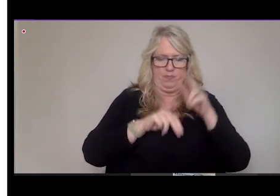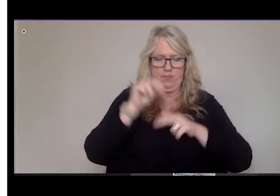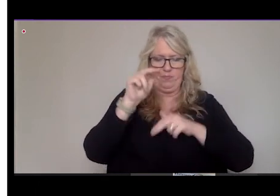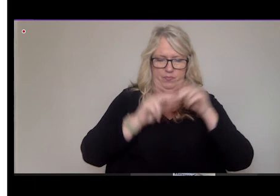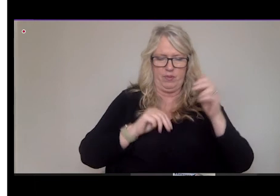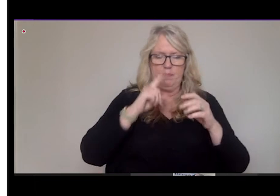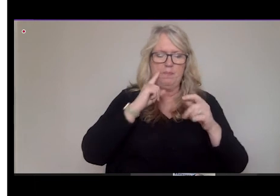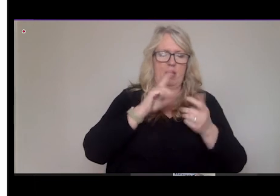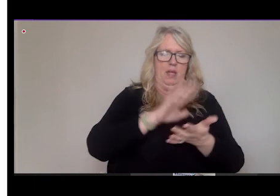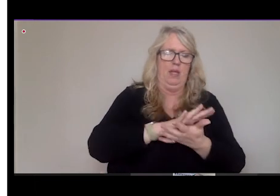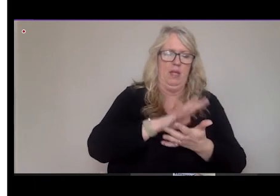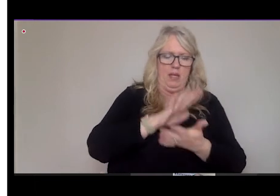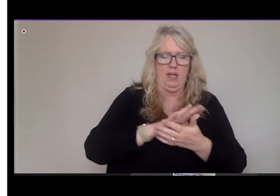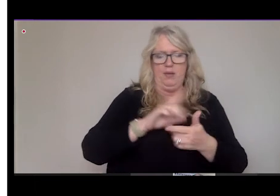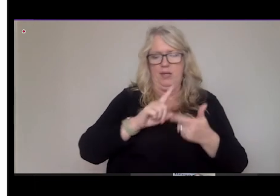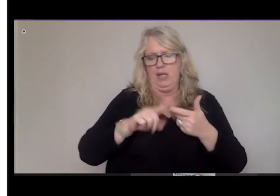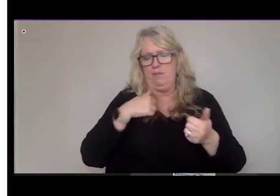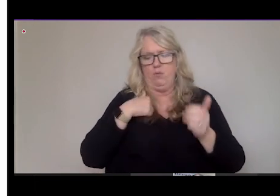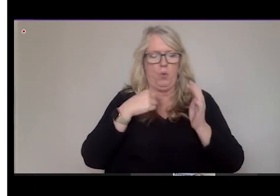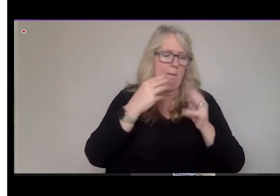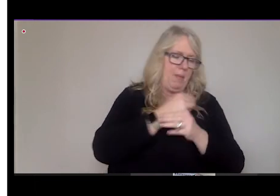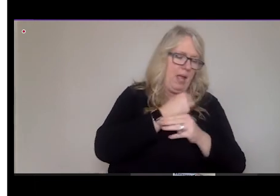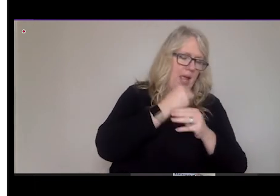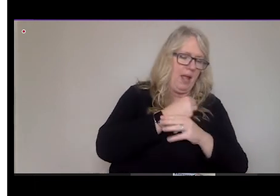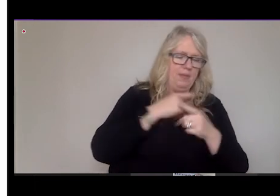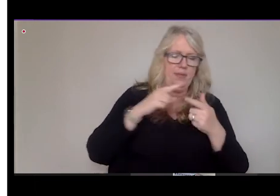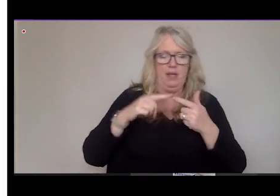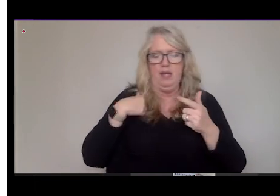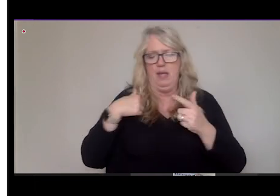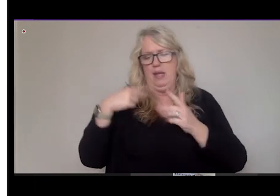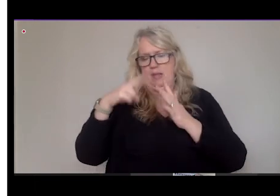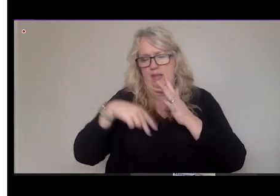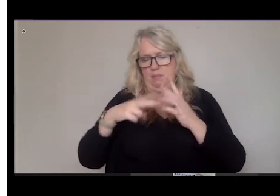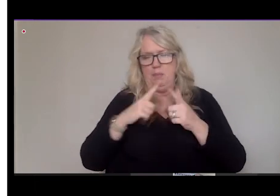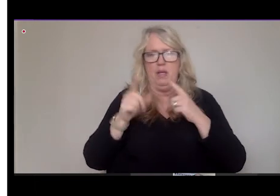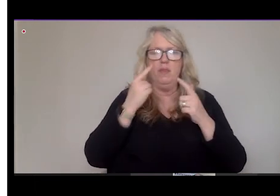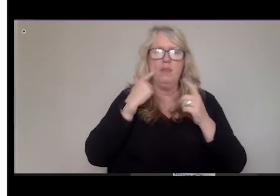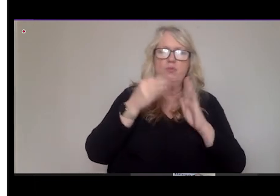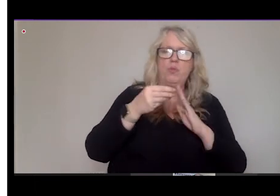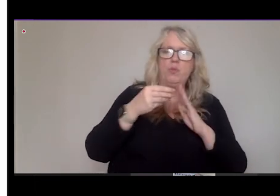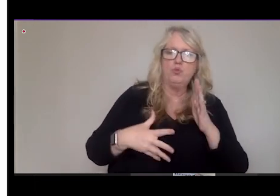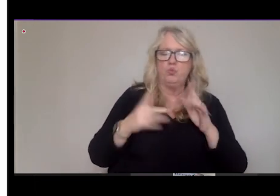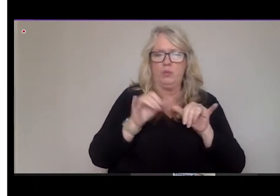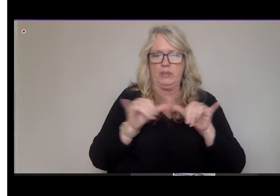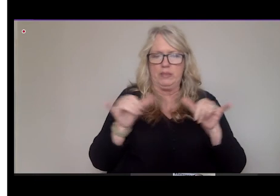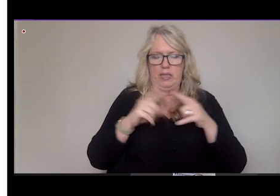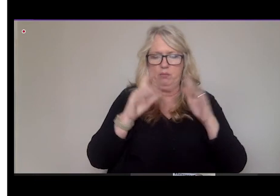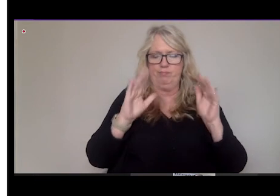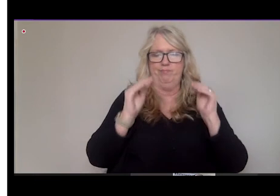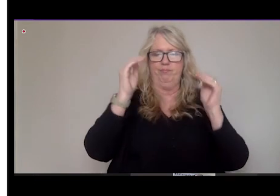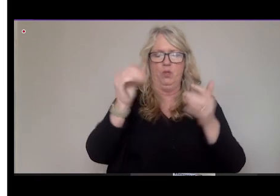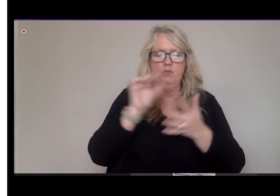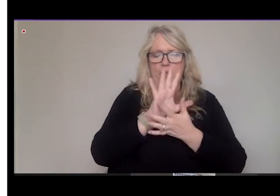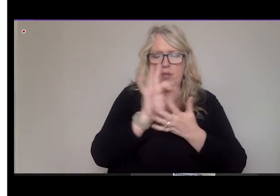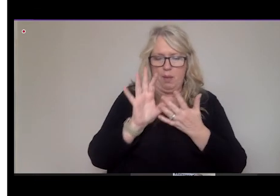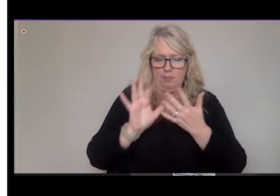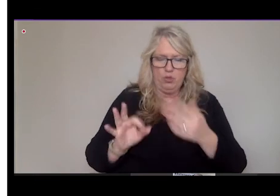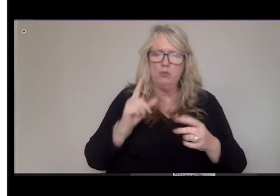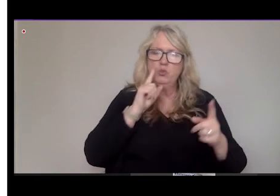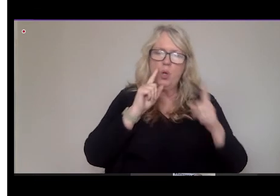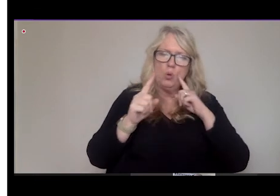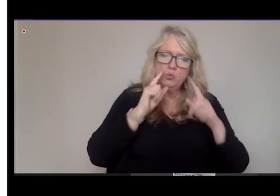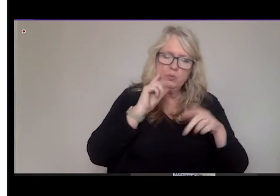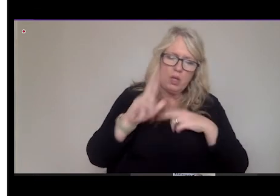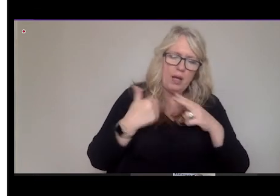and build it in academic subjects like math and literacy? Why not heighten students' skill and knowledge of